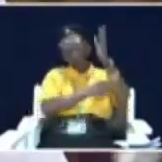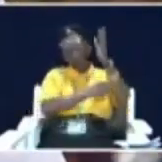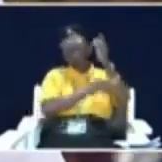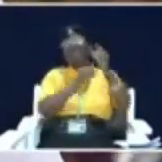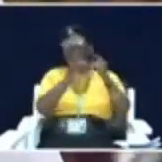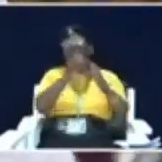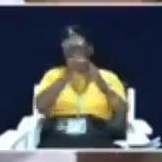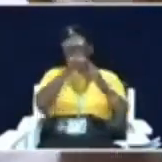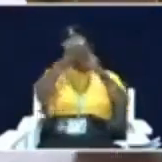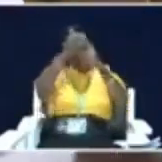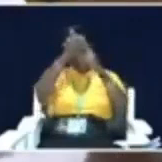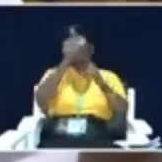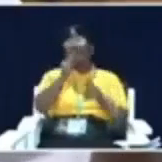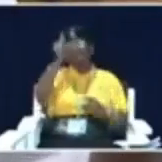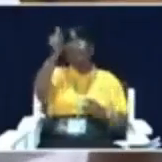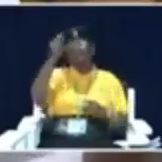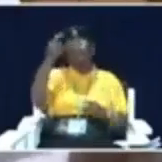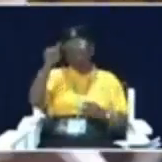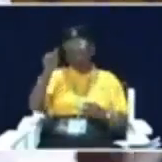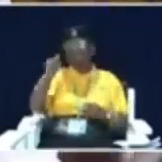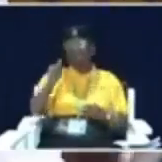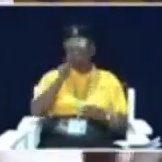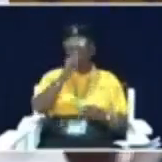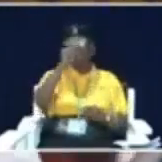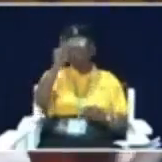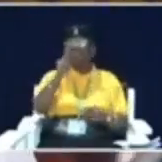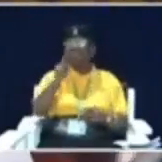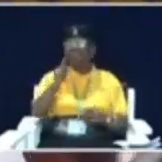specialists, the genuine ones,